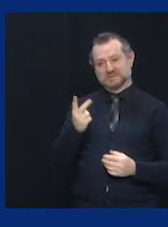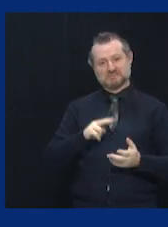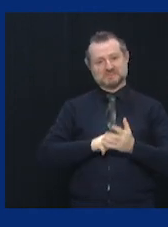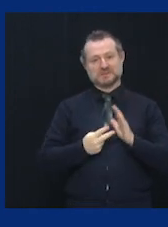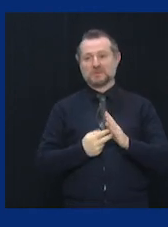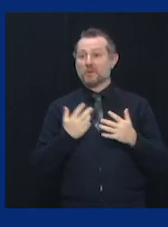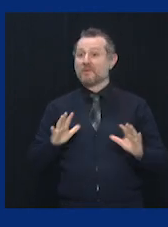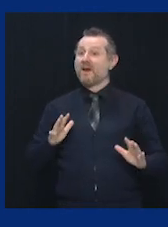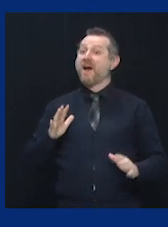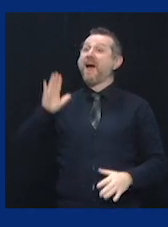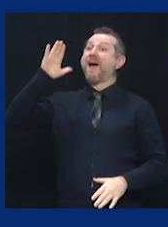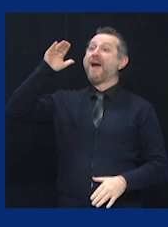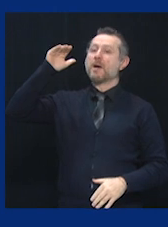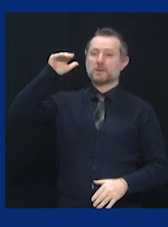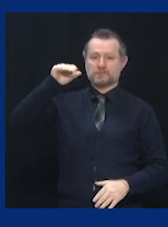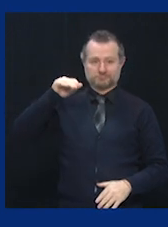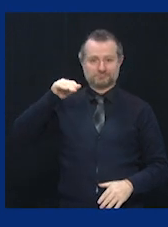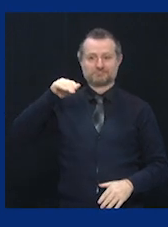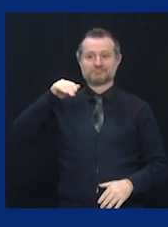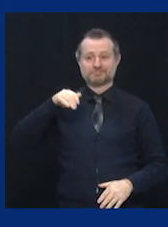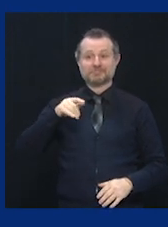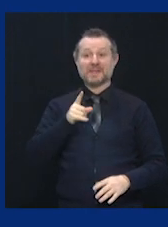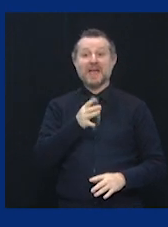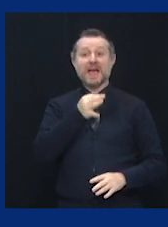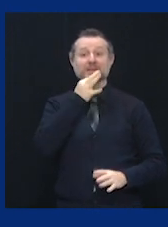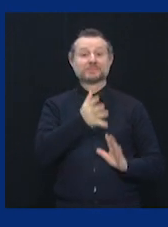that they believe that's going to continue. So that's good